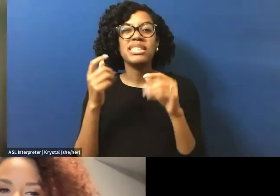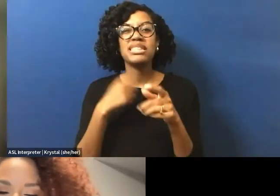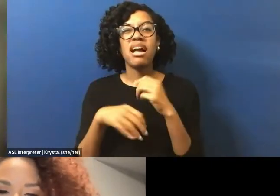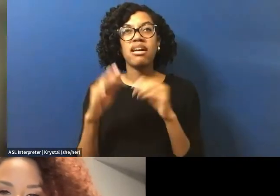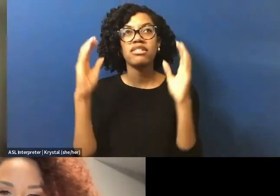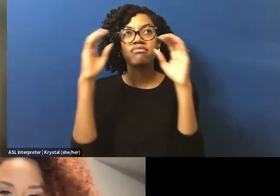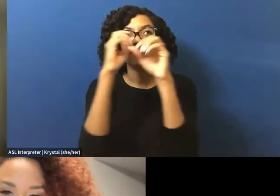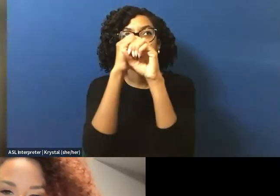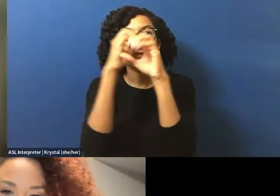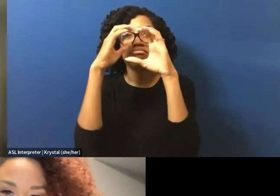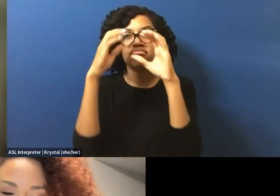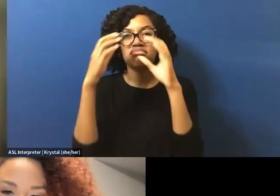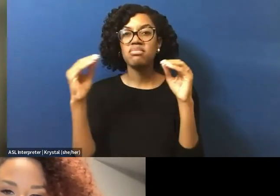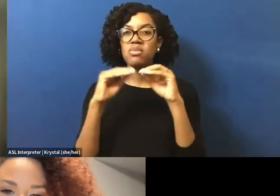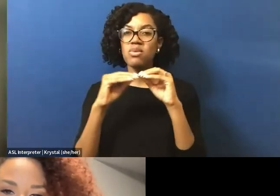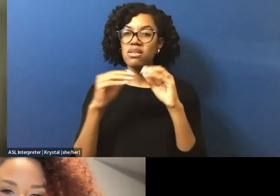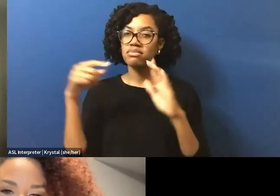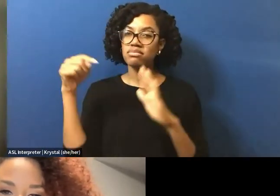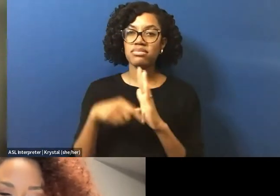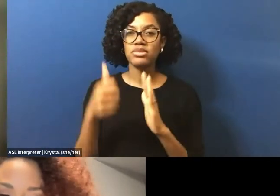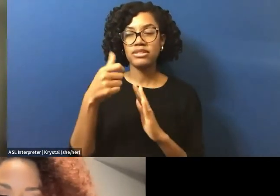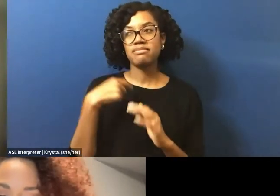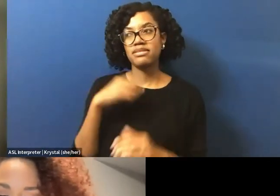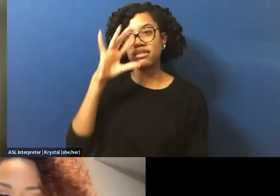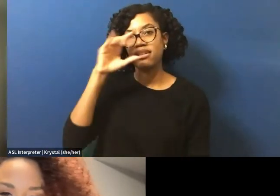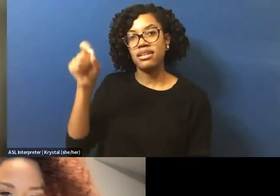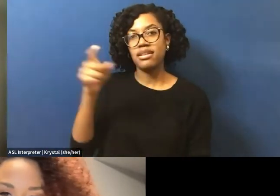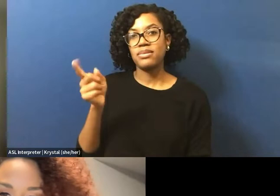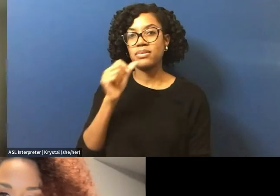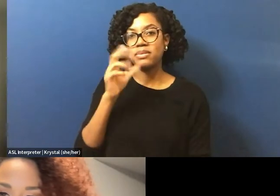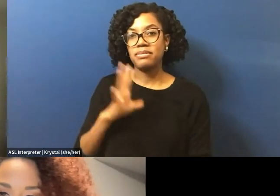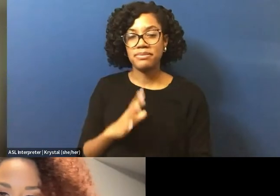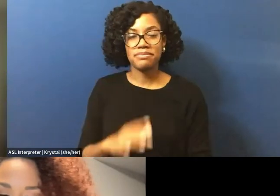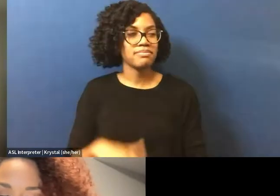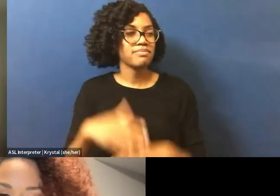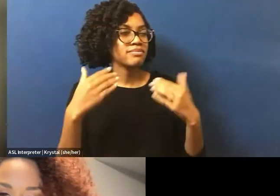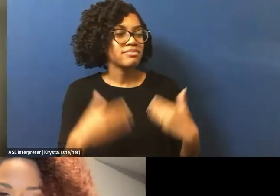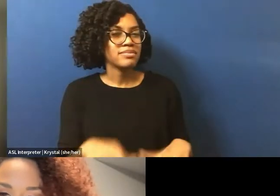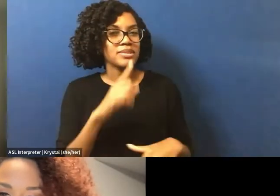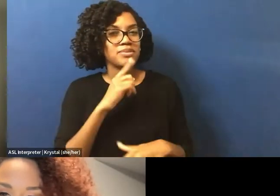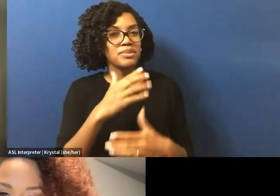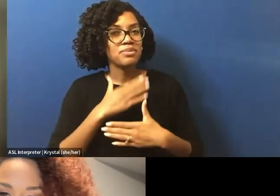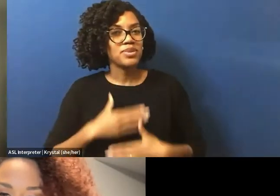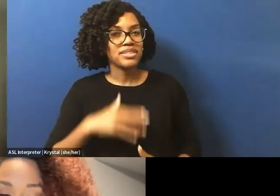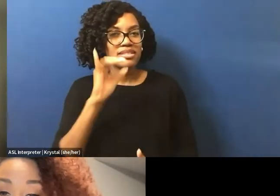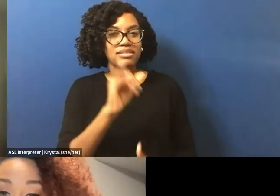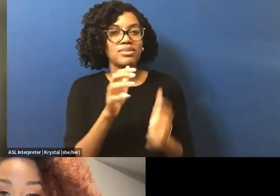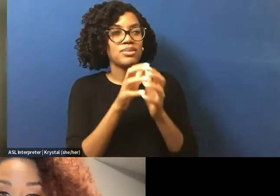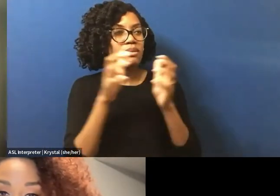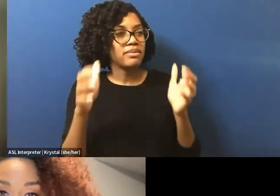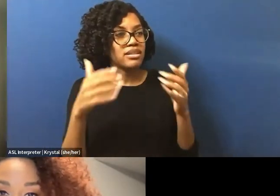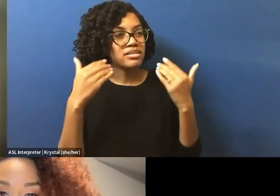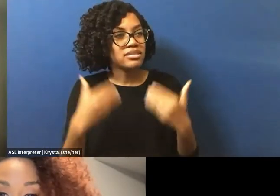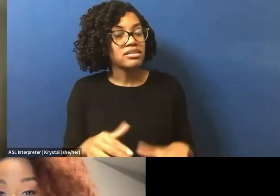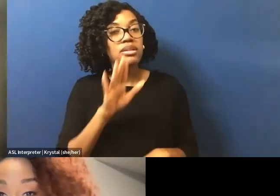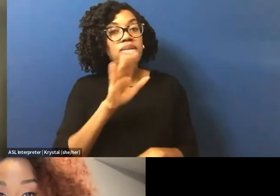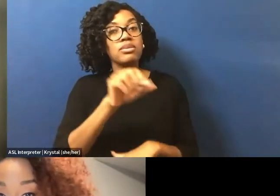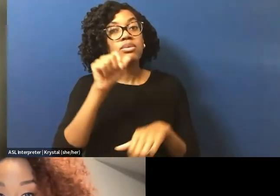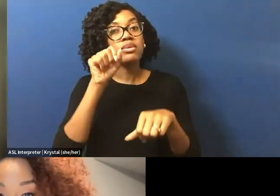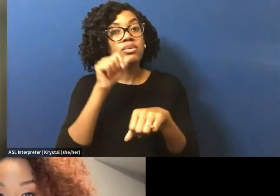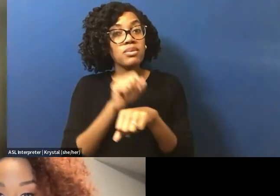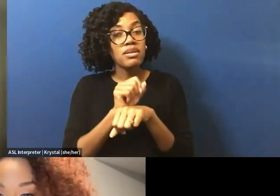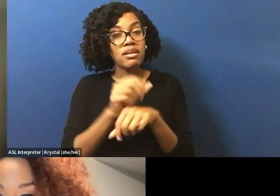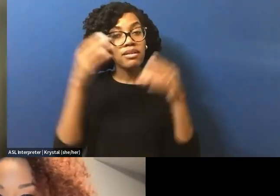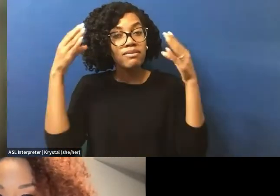I appreciate that so much. And one of the things that I so appreciate about your work too is just the focusing on